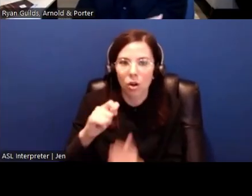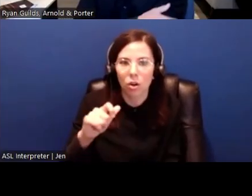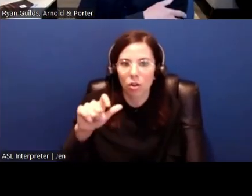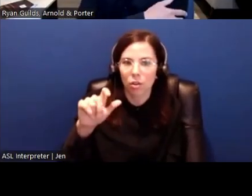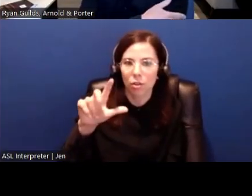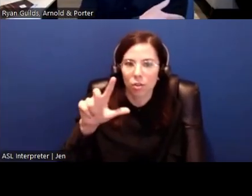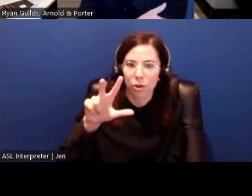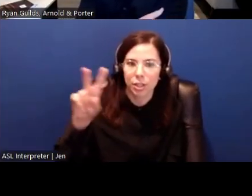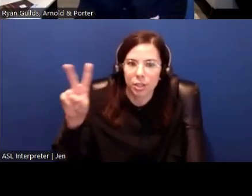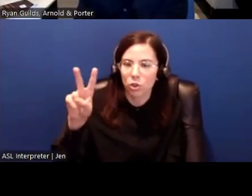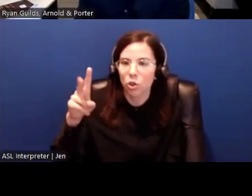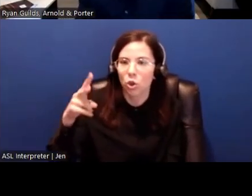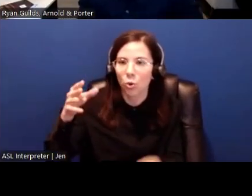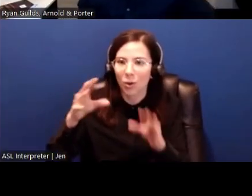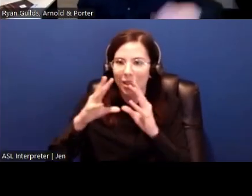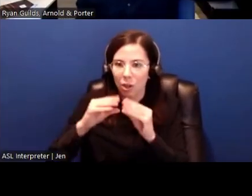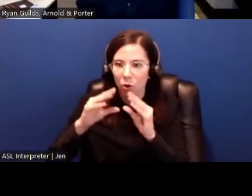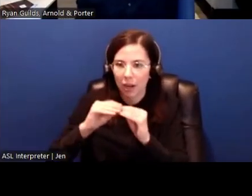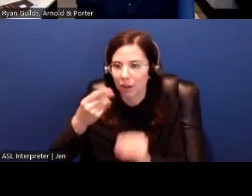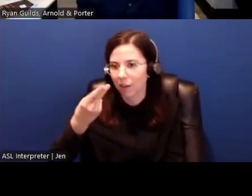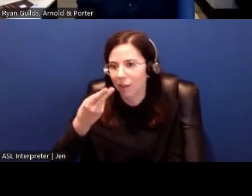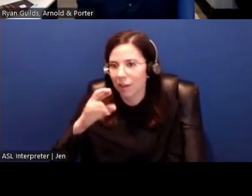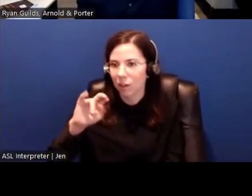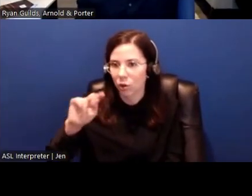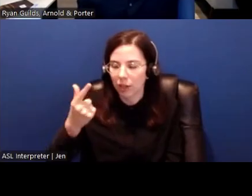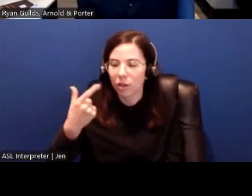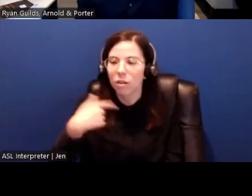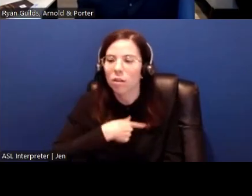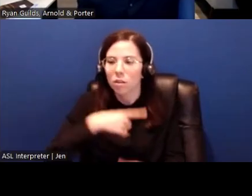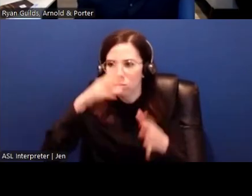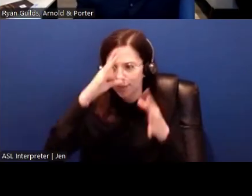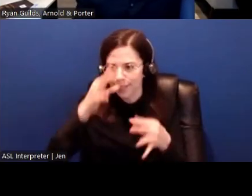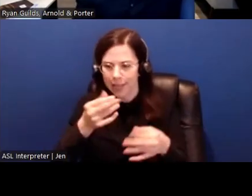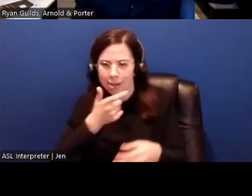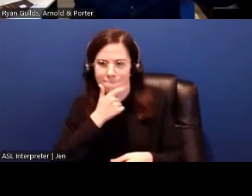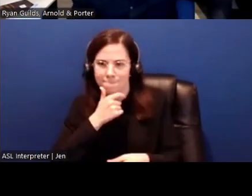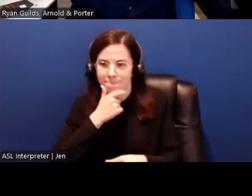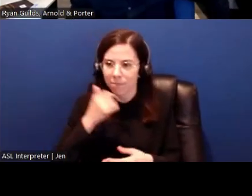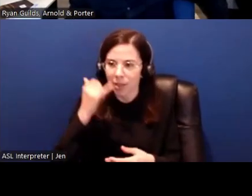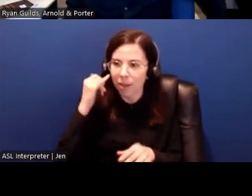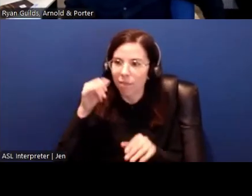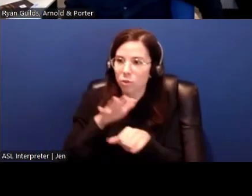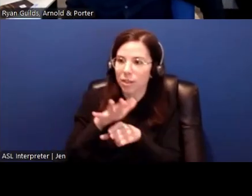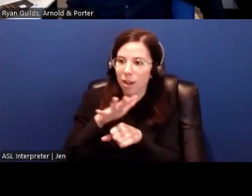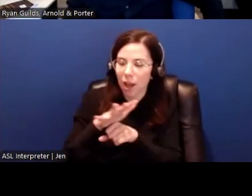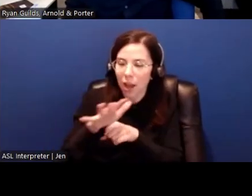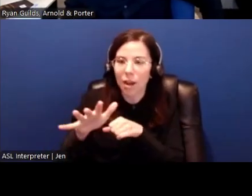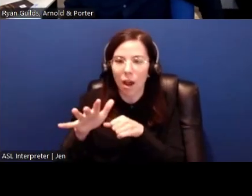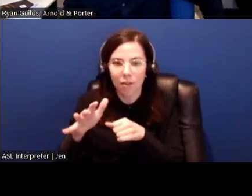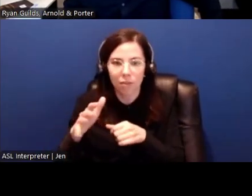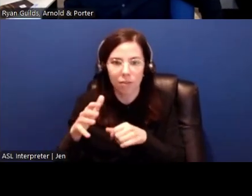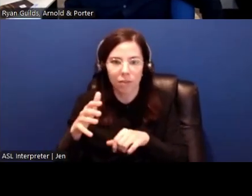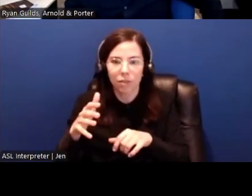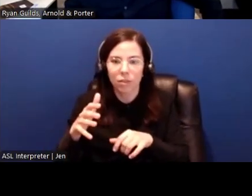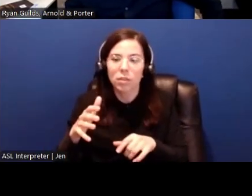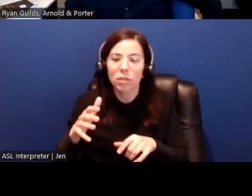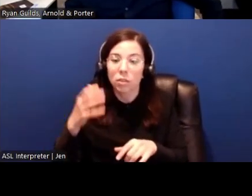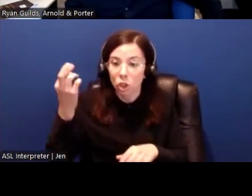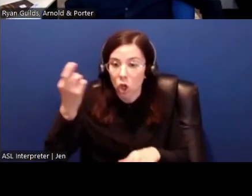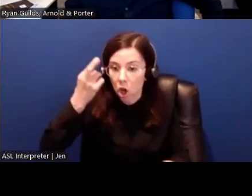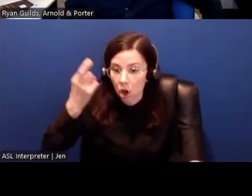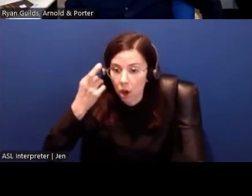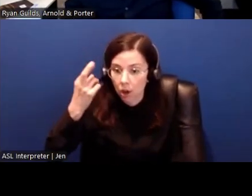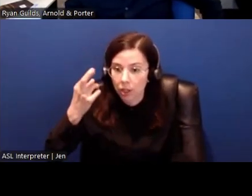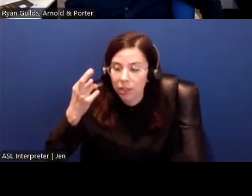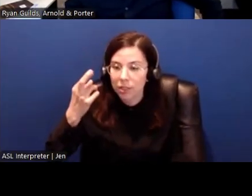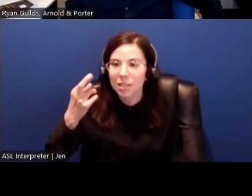It's essentially a preliminary hearing to determine whether or not there is probable cause for an offense that is governed by the Uniform Code